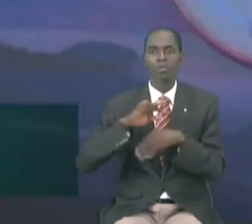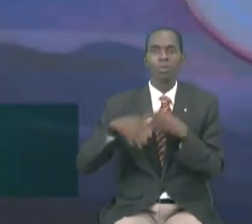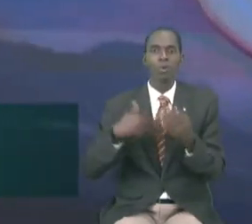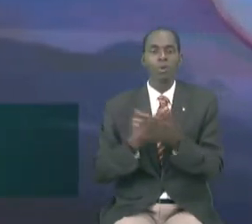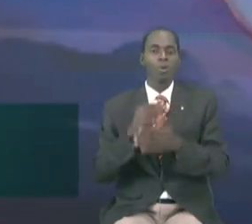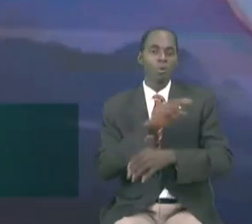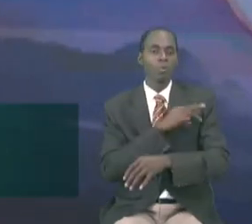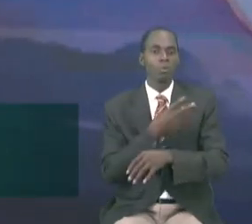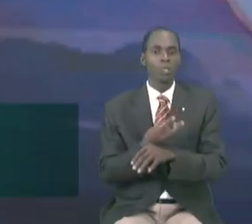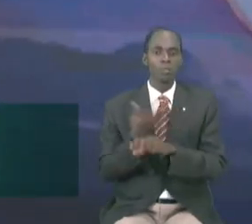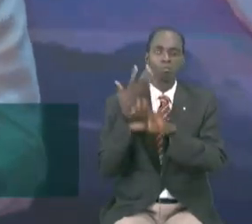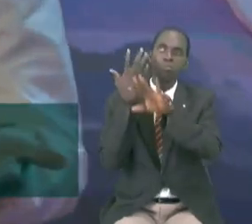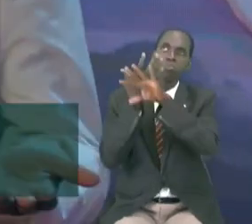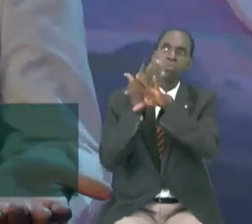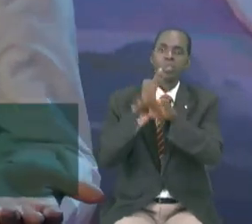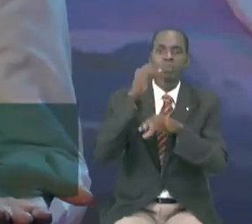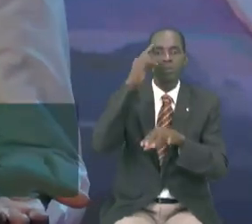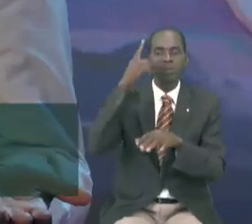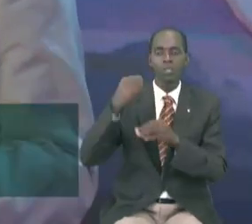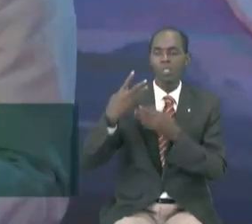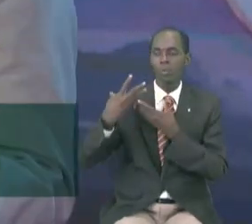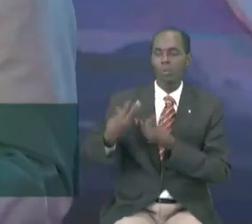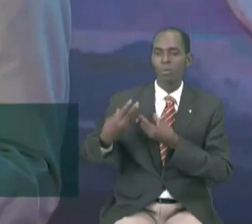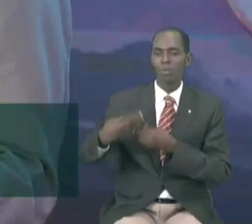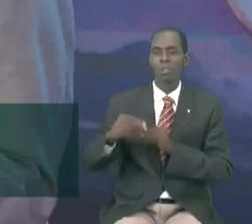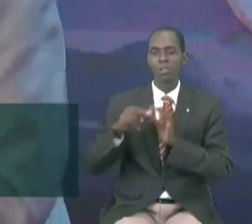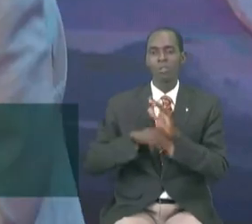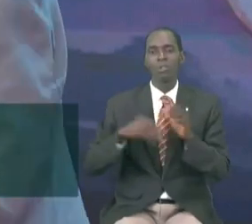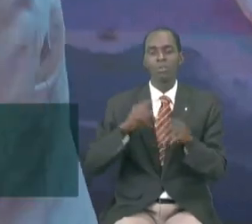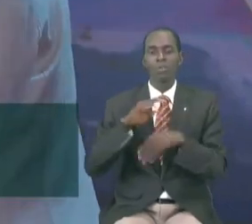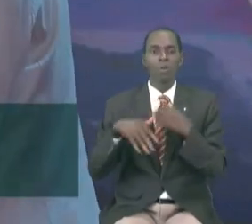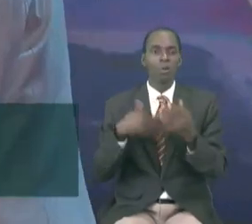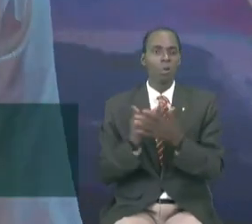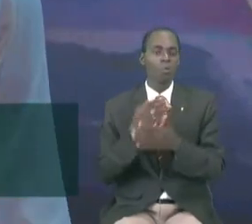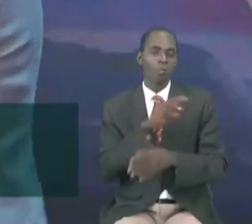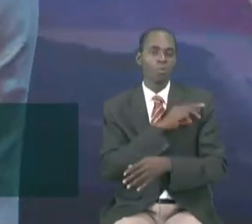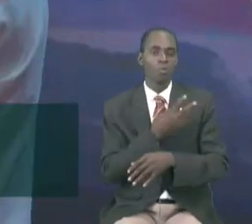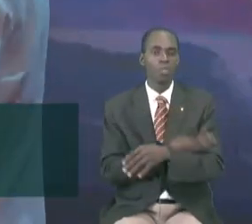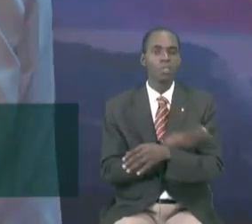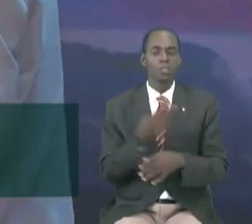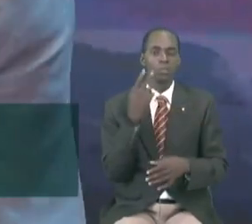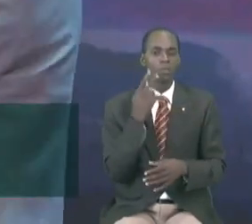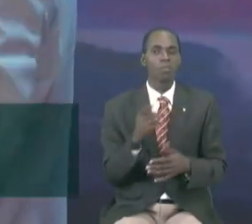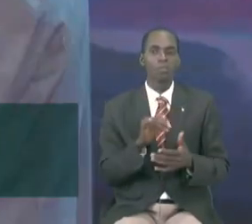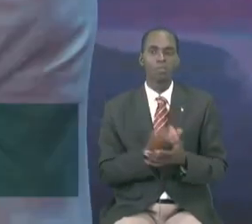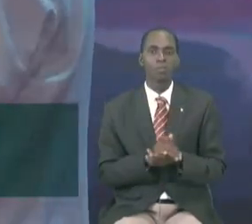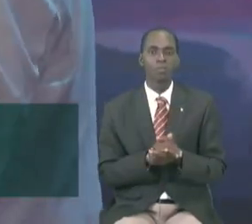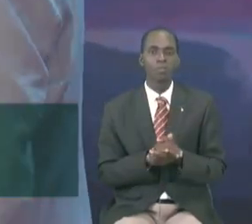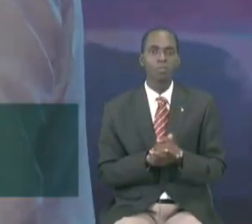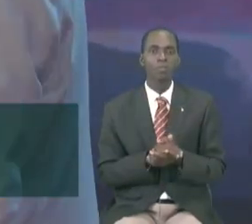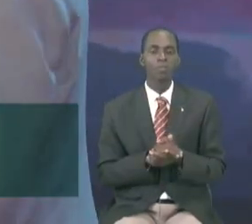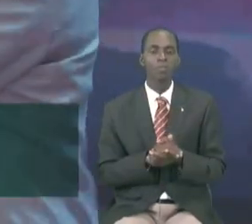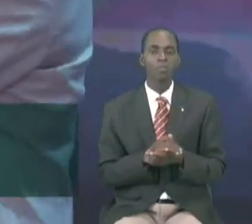misconstruing what is happening. We'll say, this is judgment. This is affliction. This is a correction. This is causing me